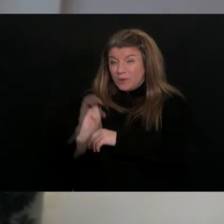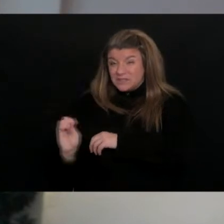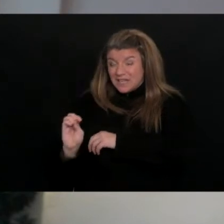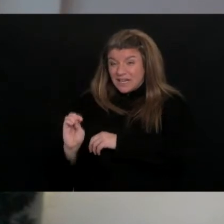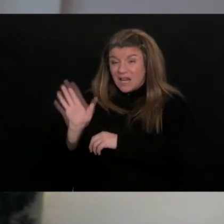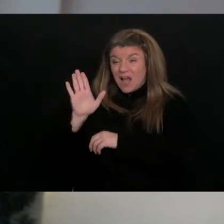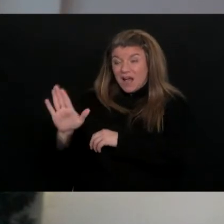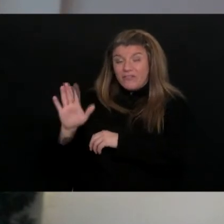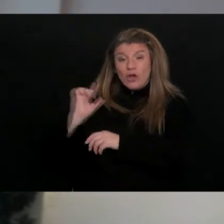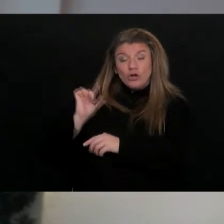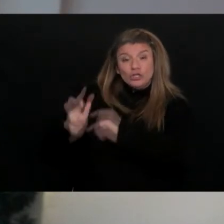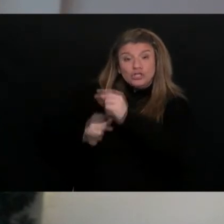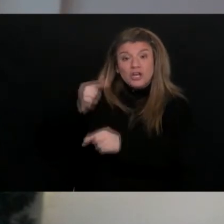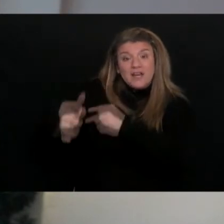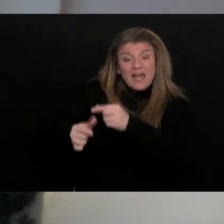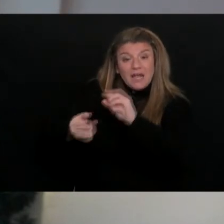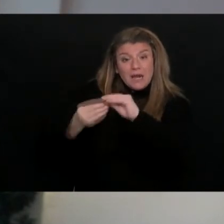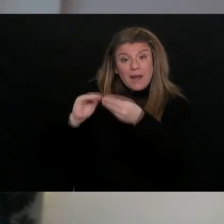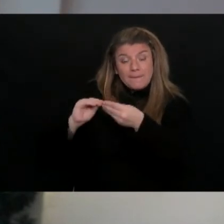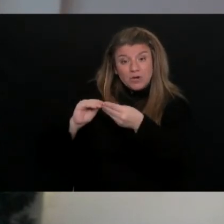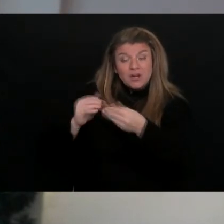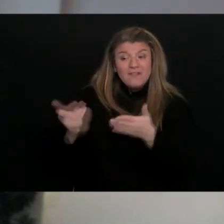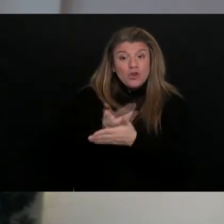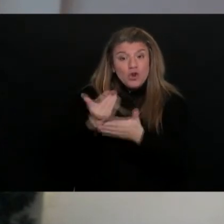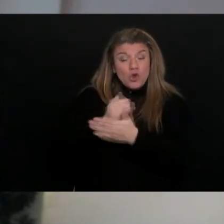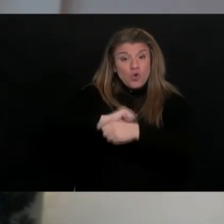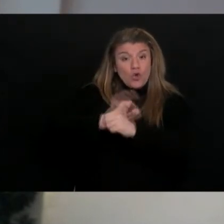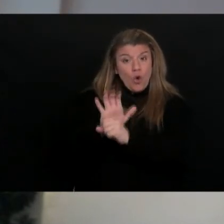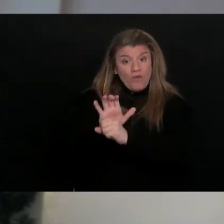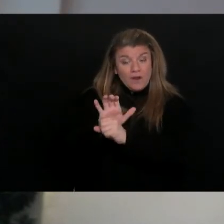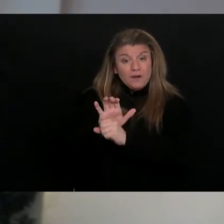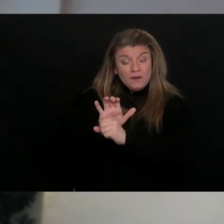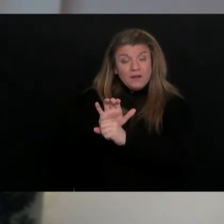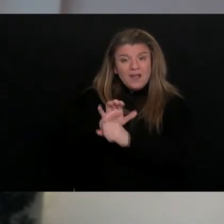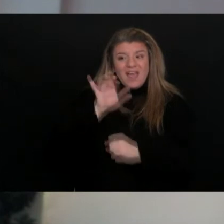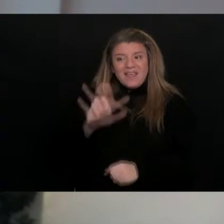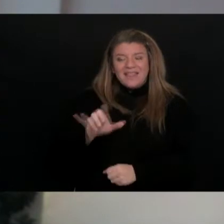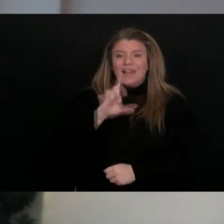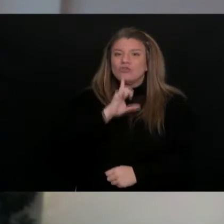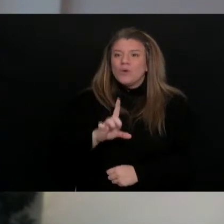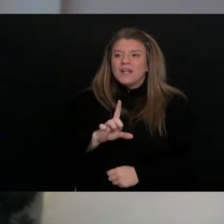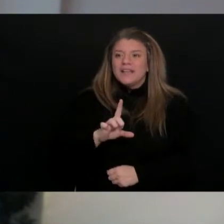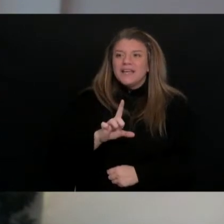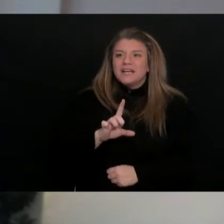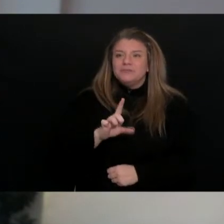their genetic sequencing of new COVID cases, which is really an